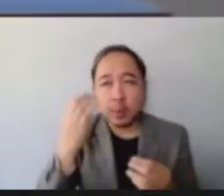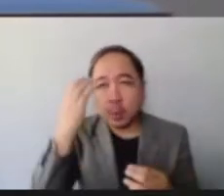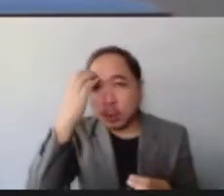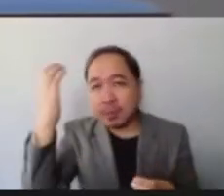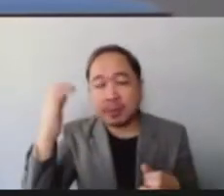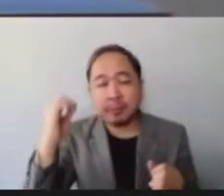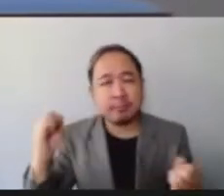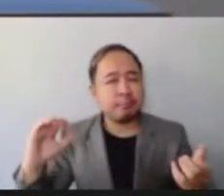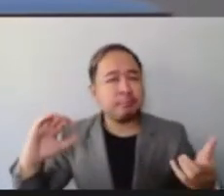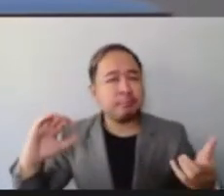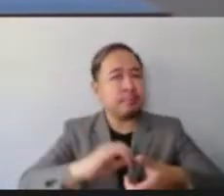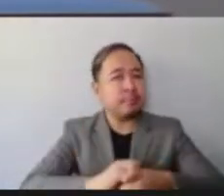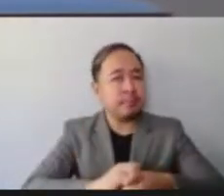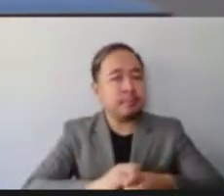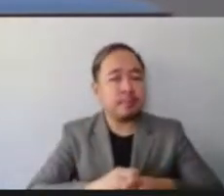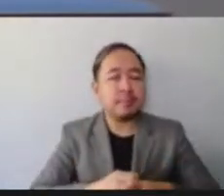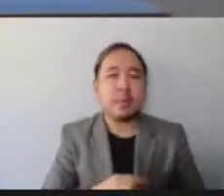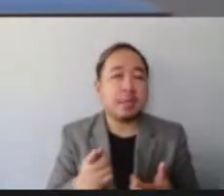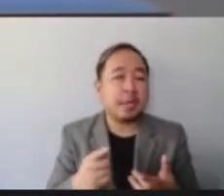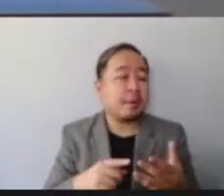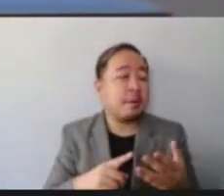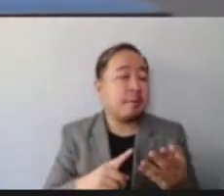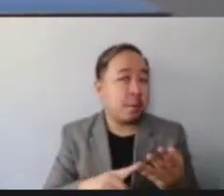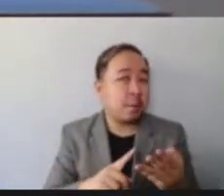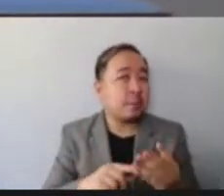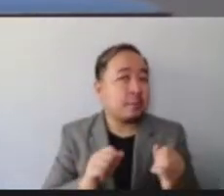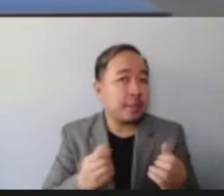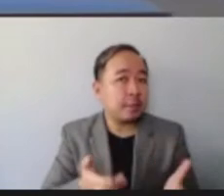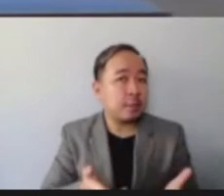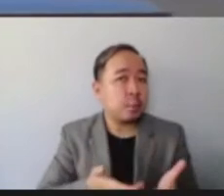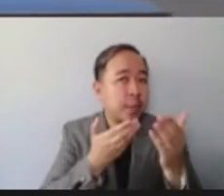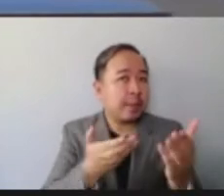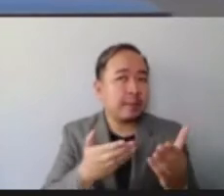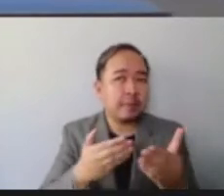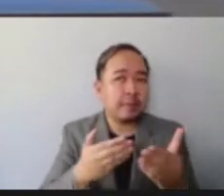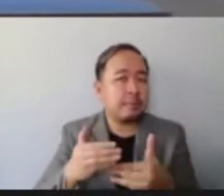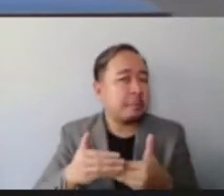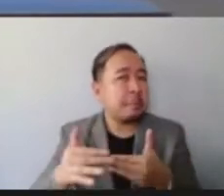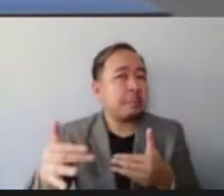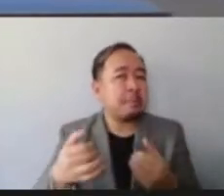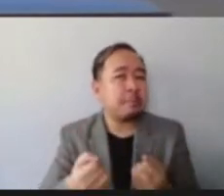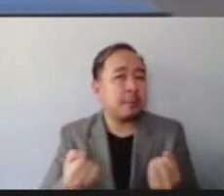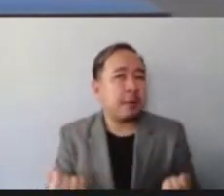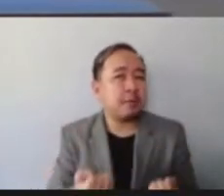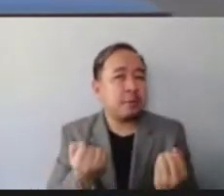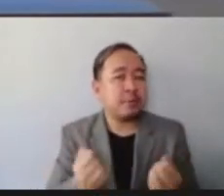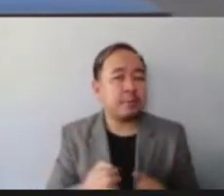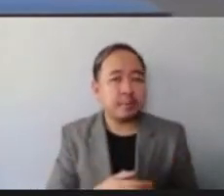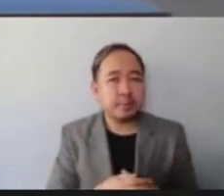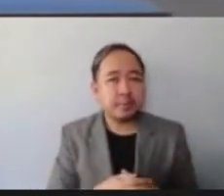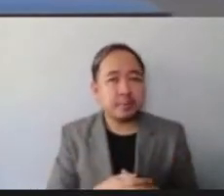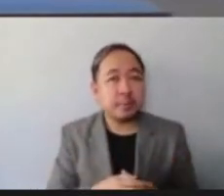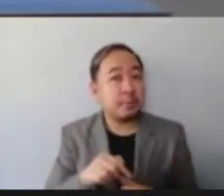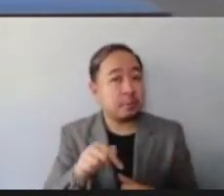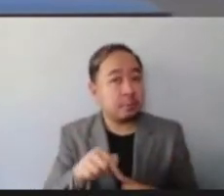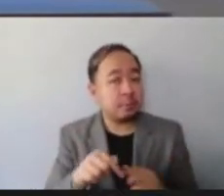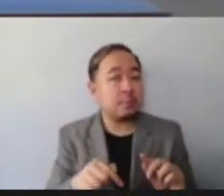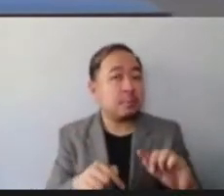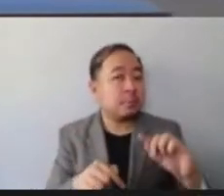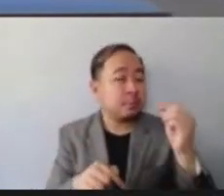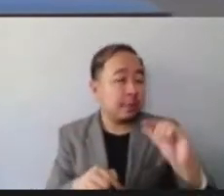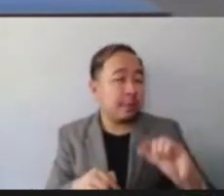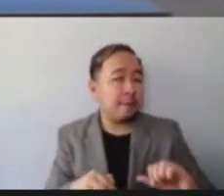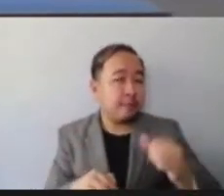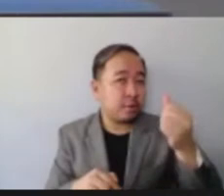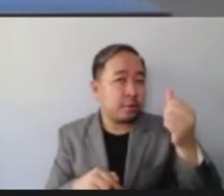recommendations for actions the discussions in this session will be informed by a presentation of the secretary's